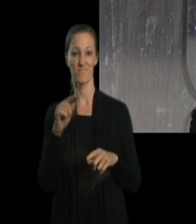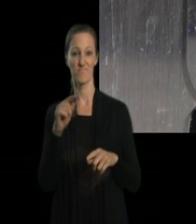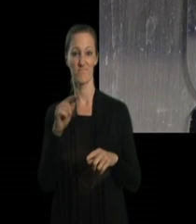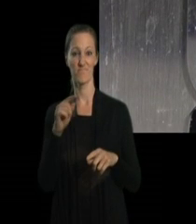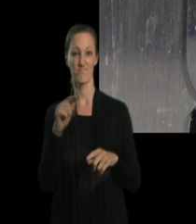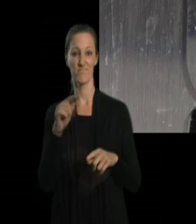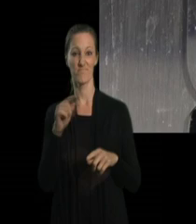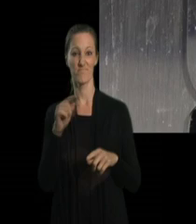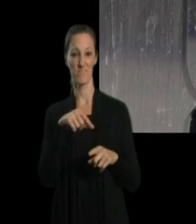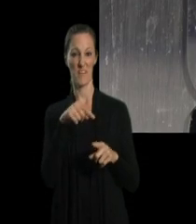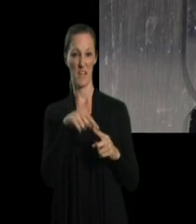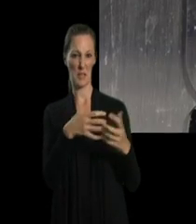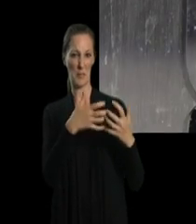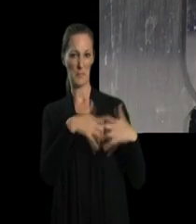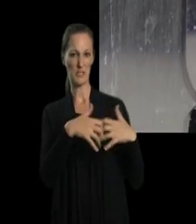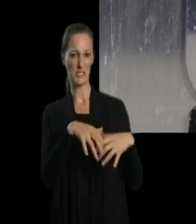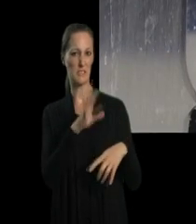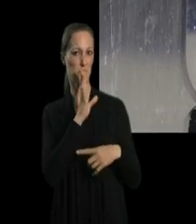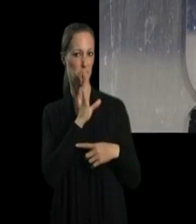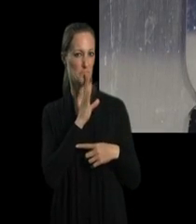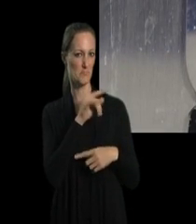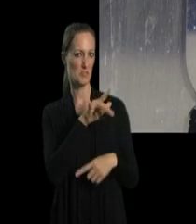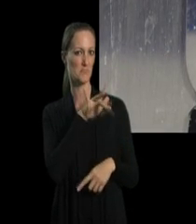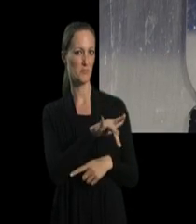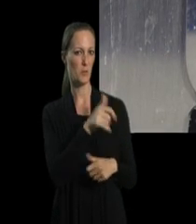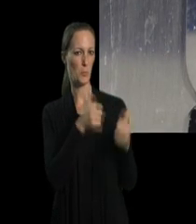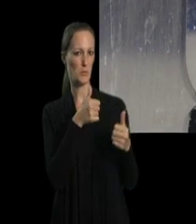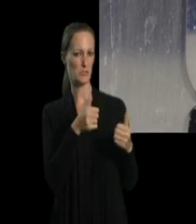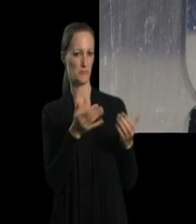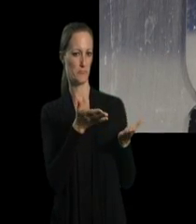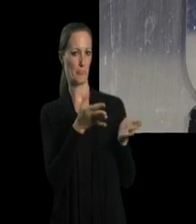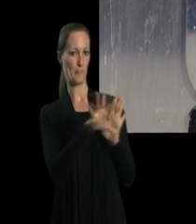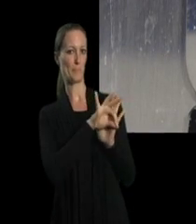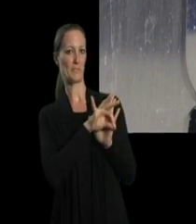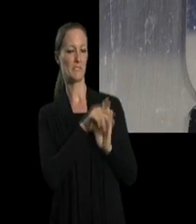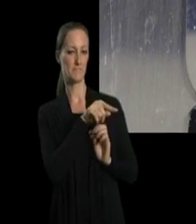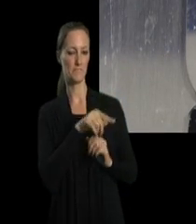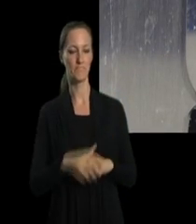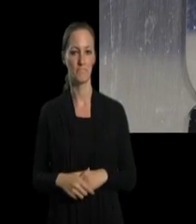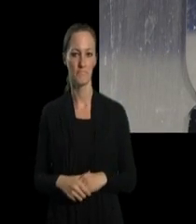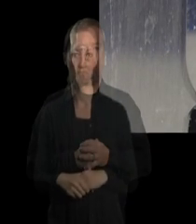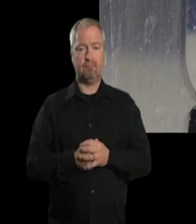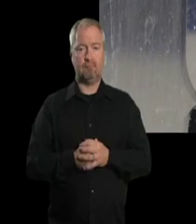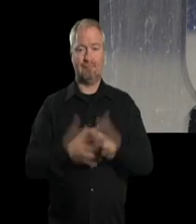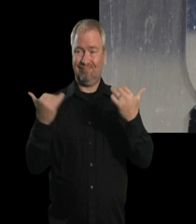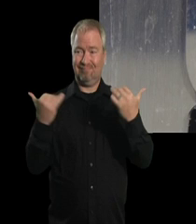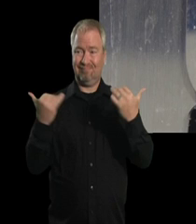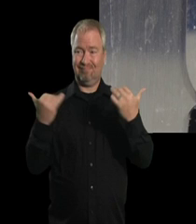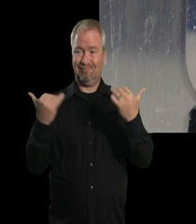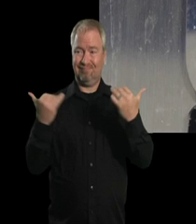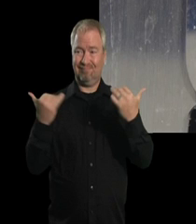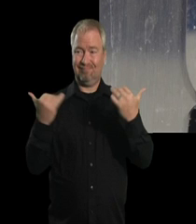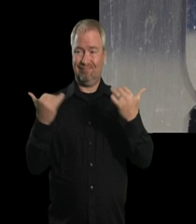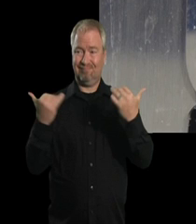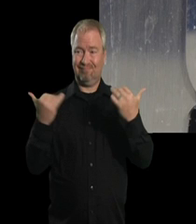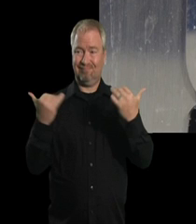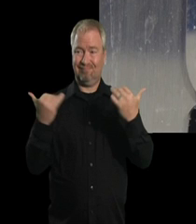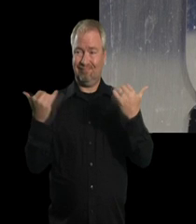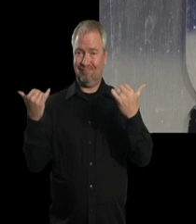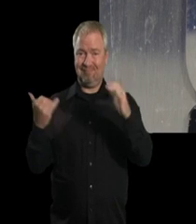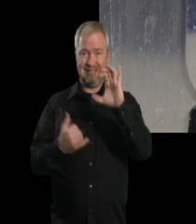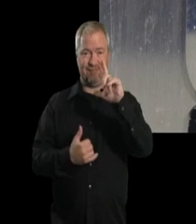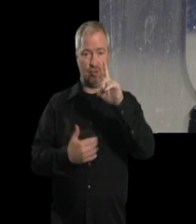presses an audio button. Selected service type is local service level. Nate Allgard